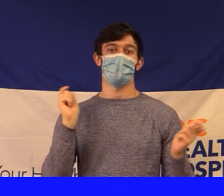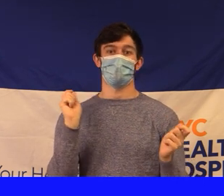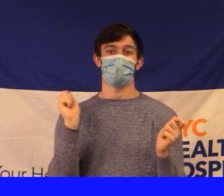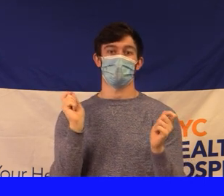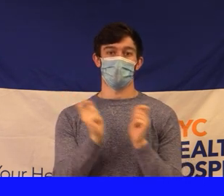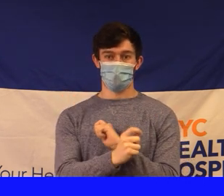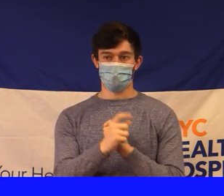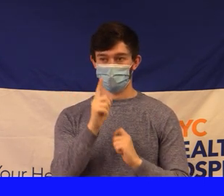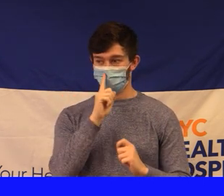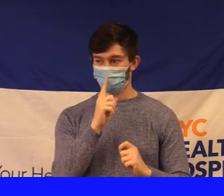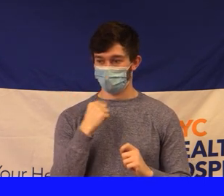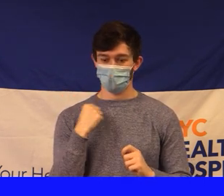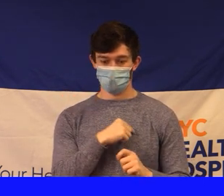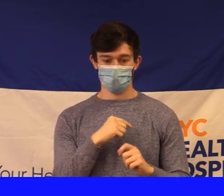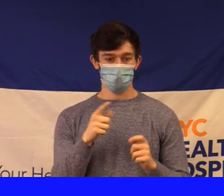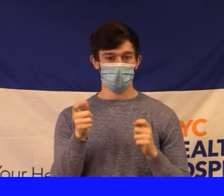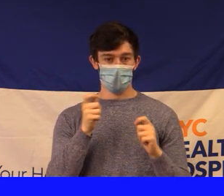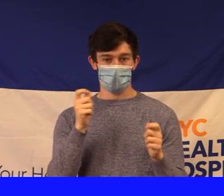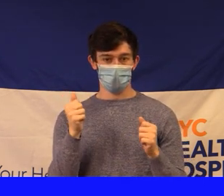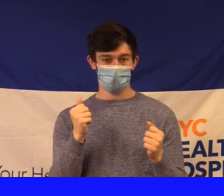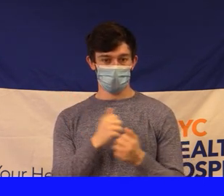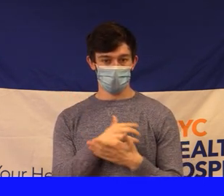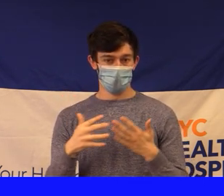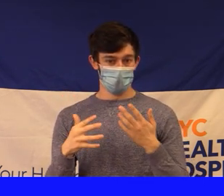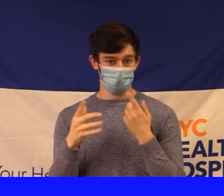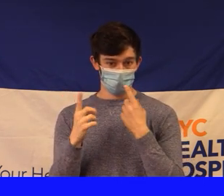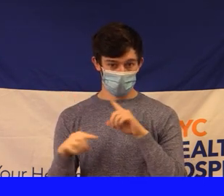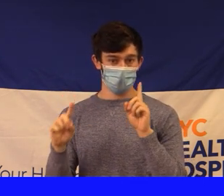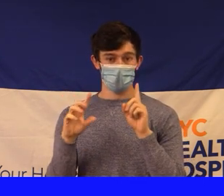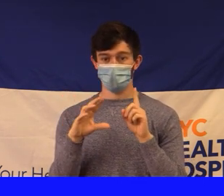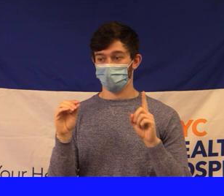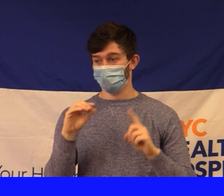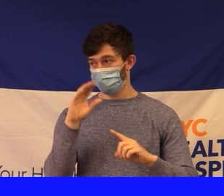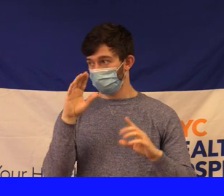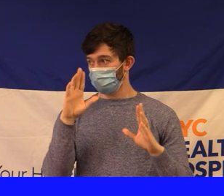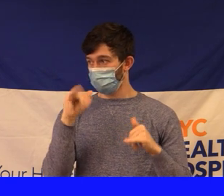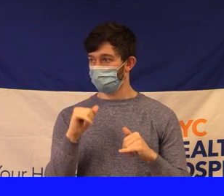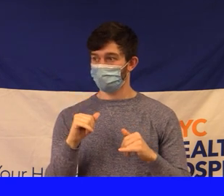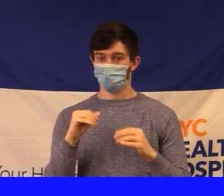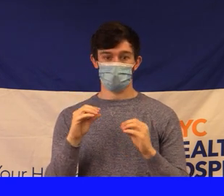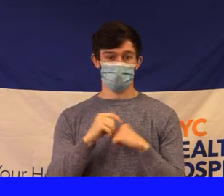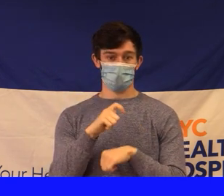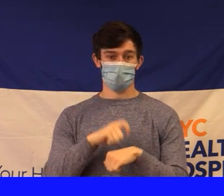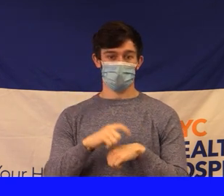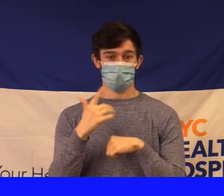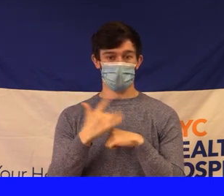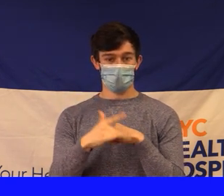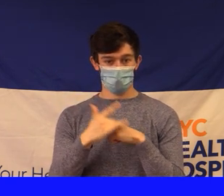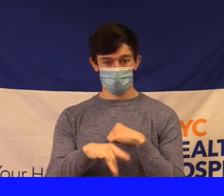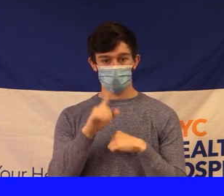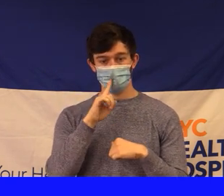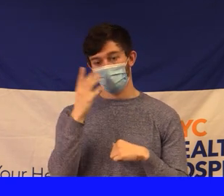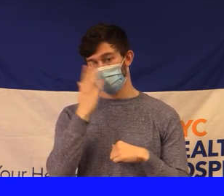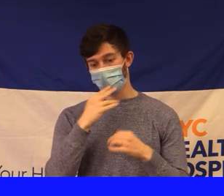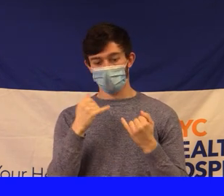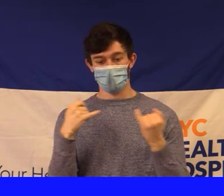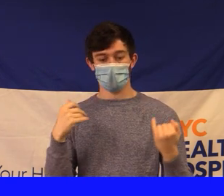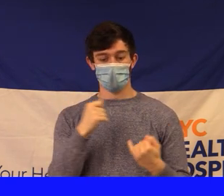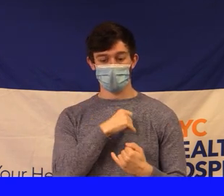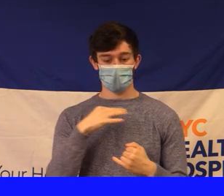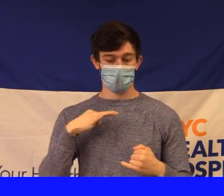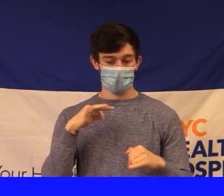ability to manage these things effectively, and hopefully freeing some time for some of our frontline staff at the same time.